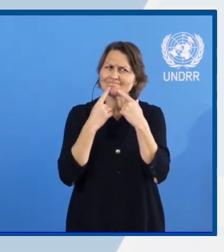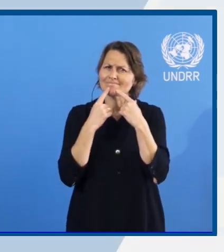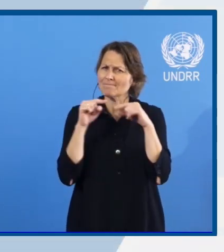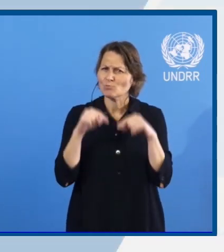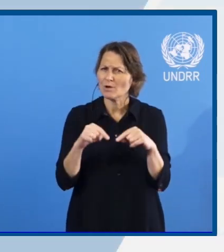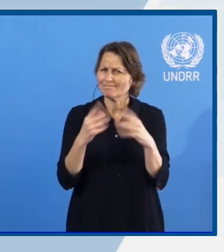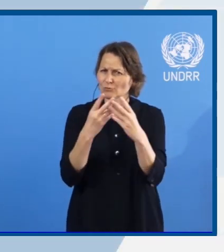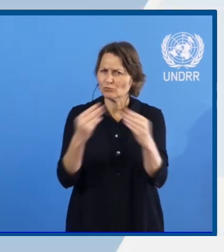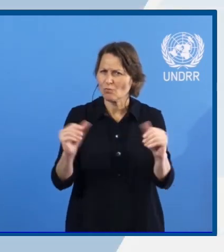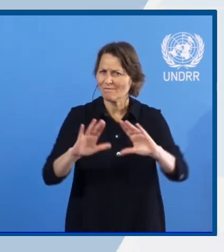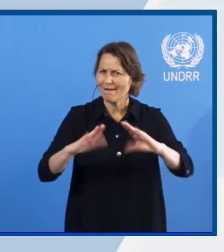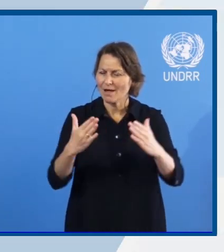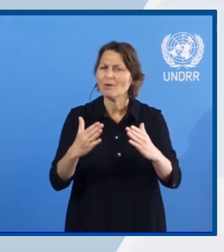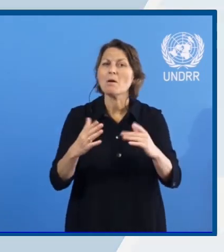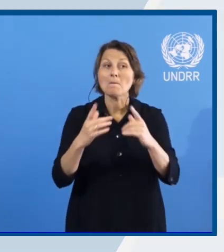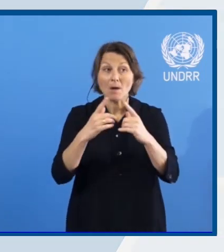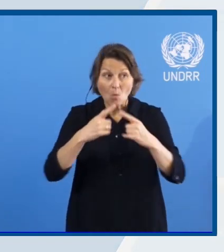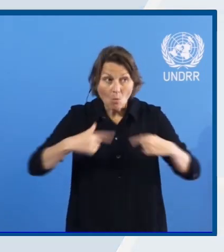the case,